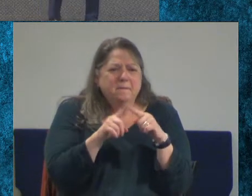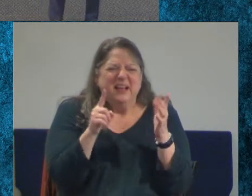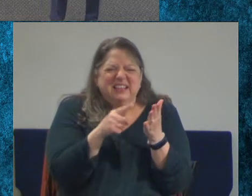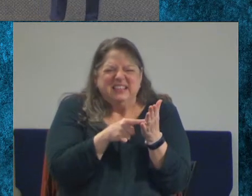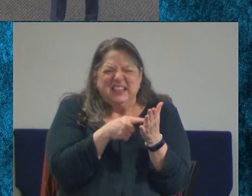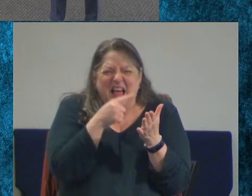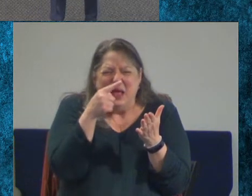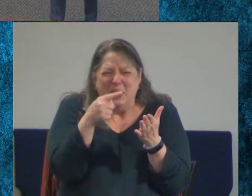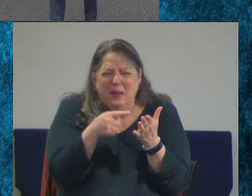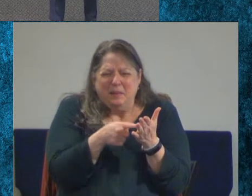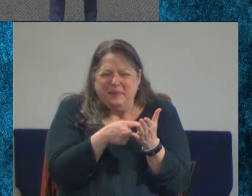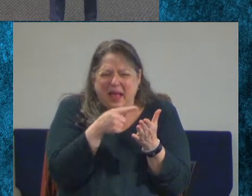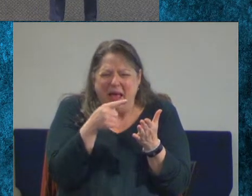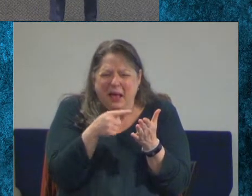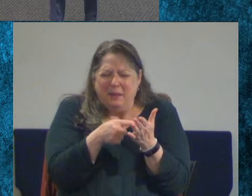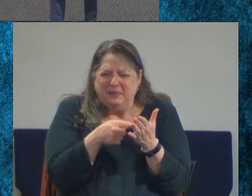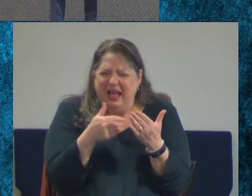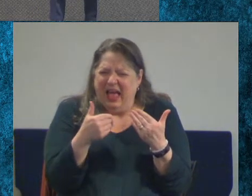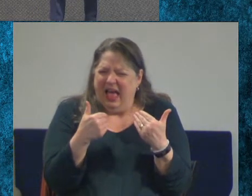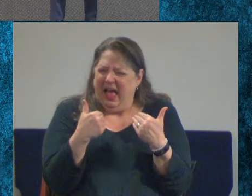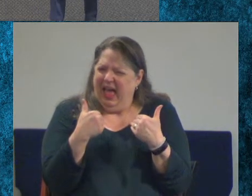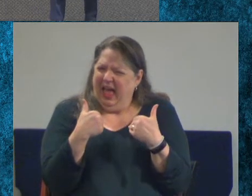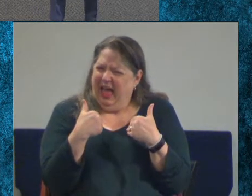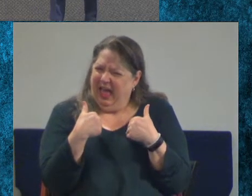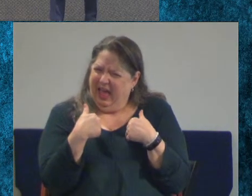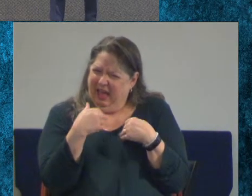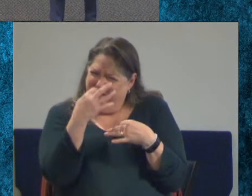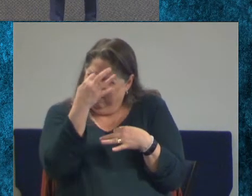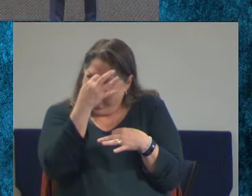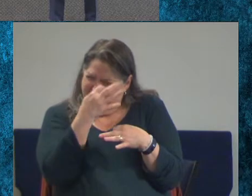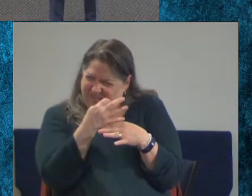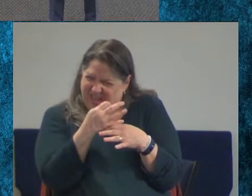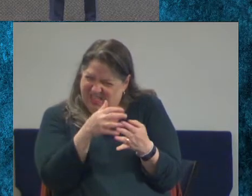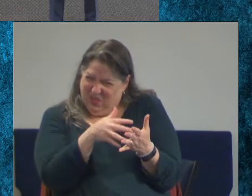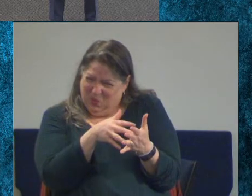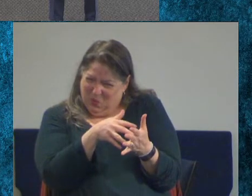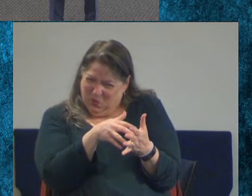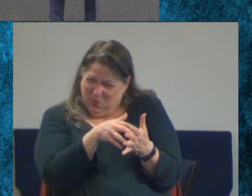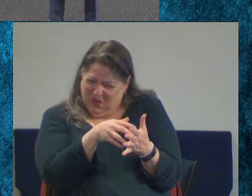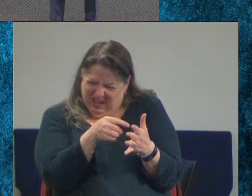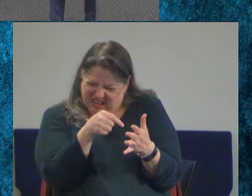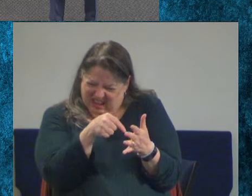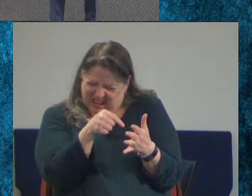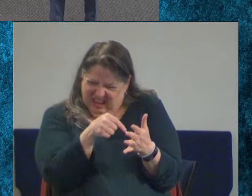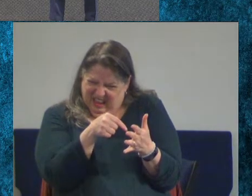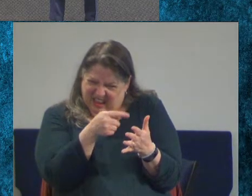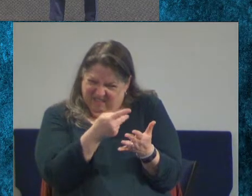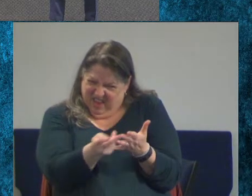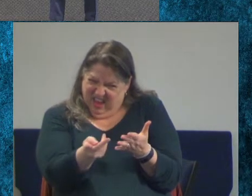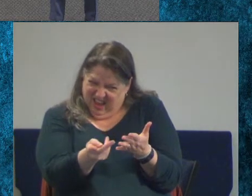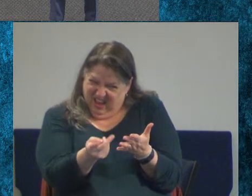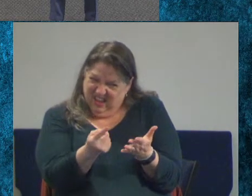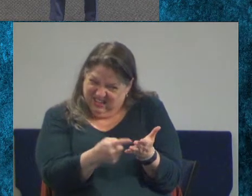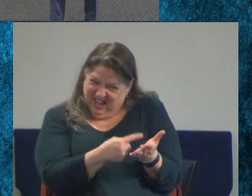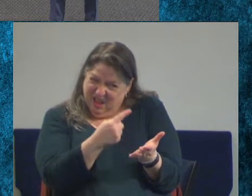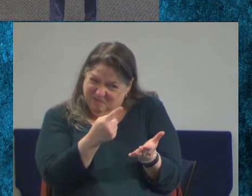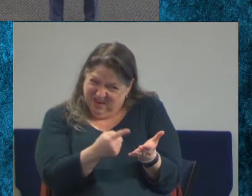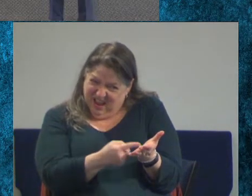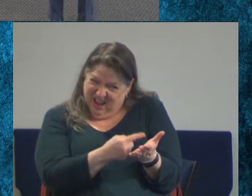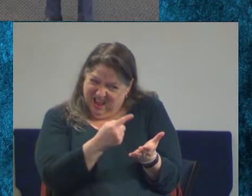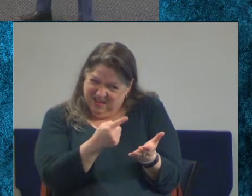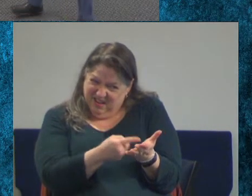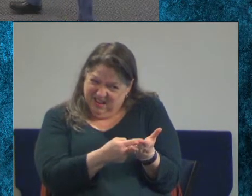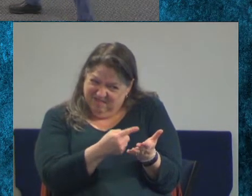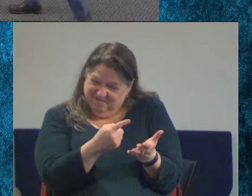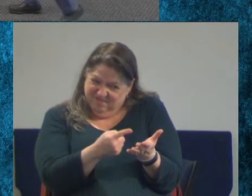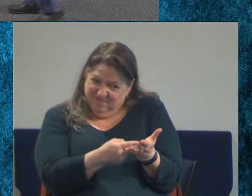faith in something and that something that we have faith in fails us? Is that possible? Is it possible to have